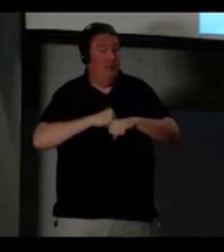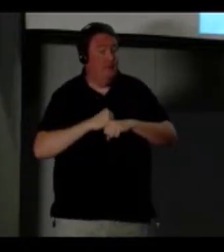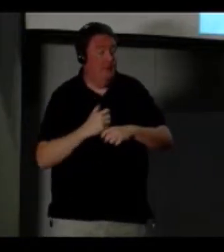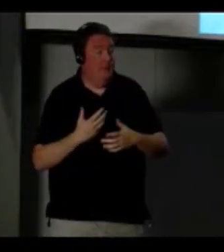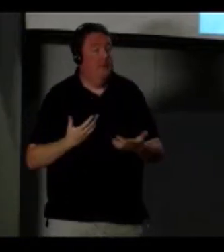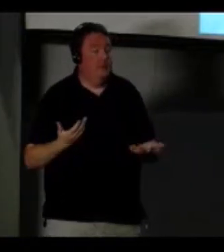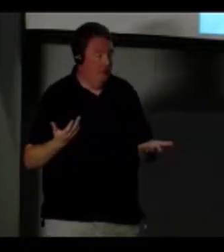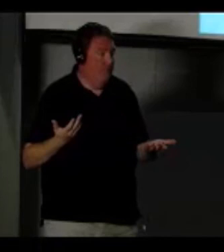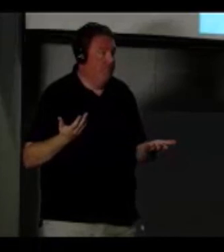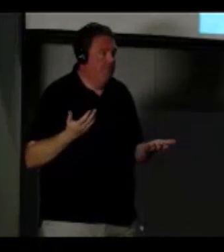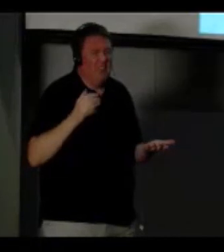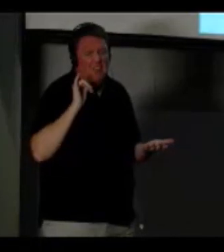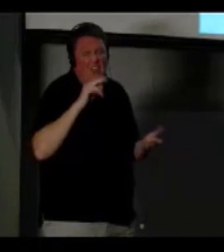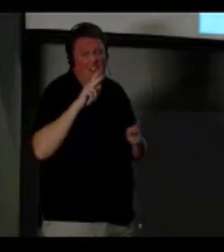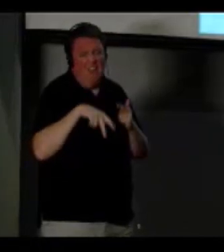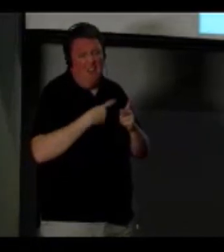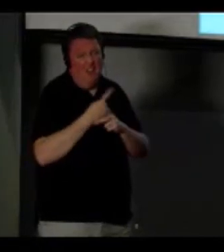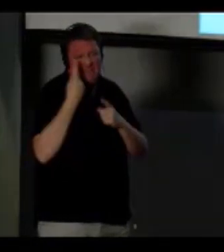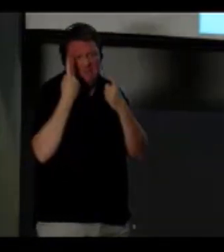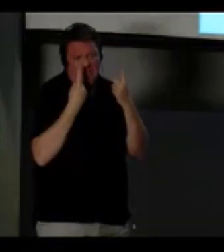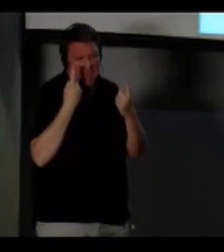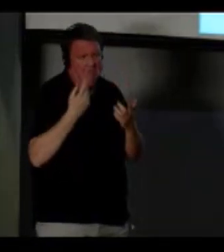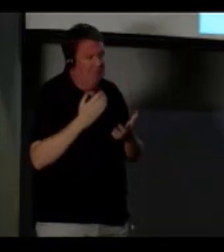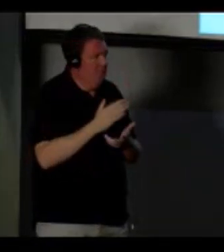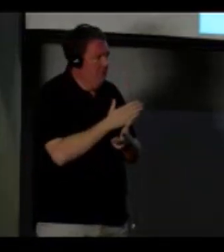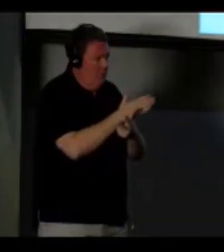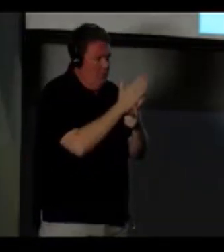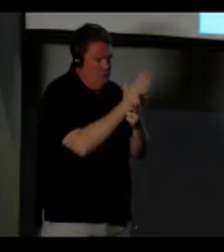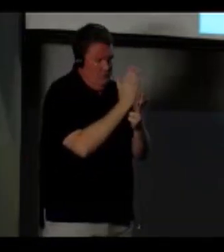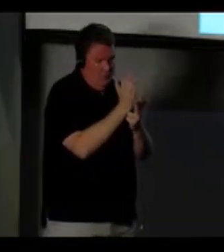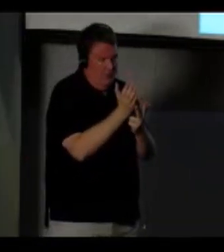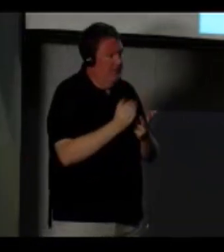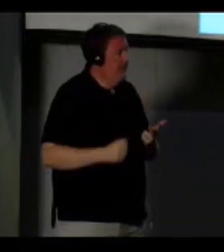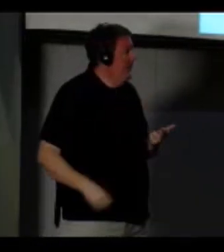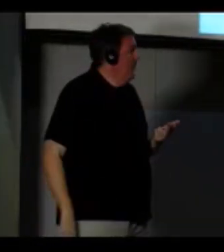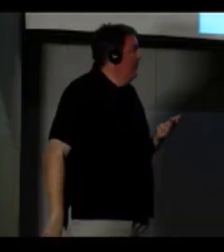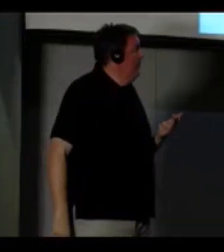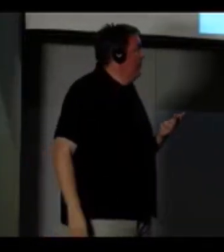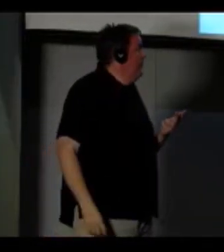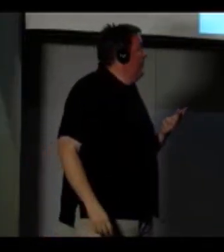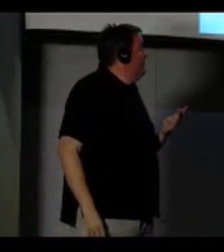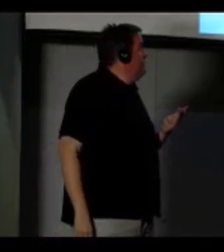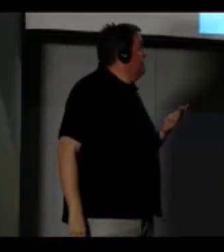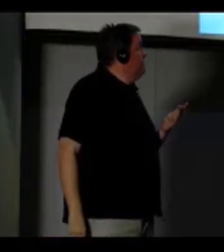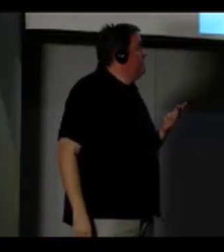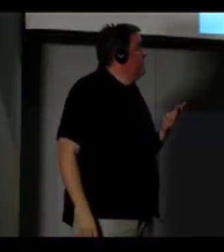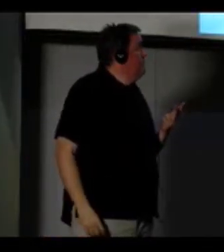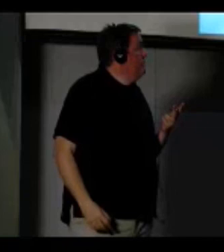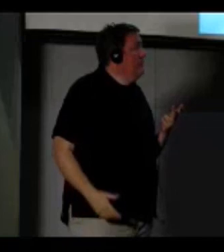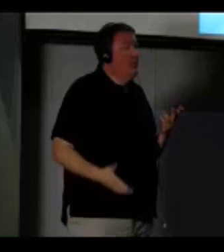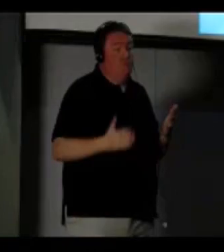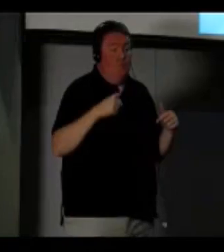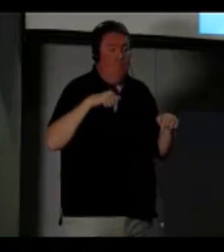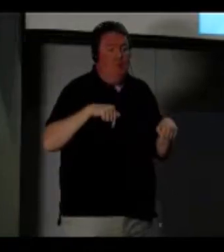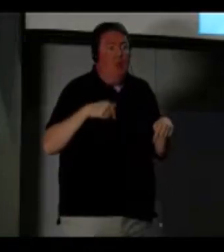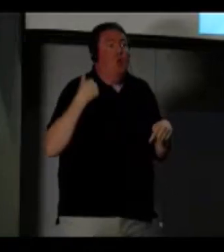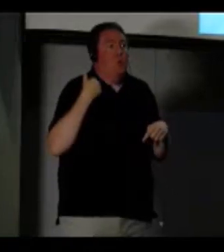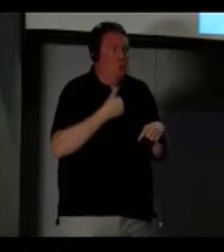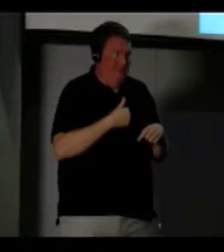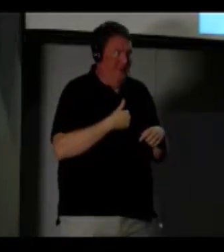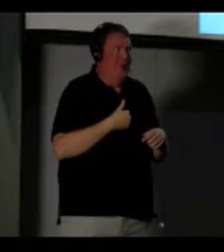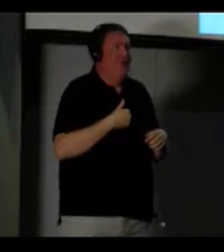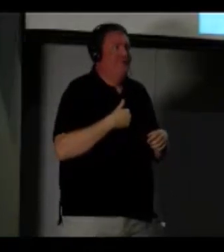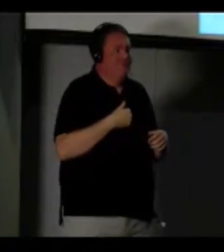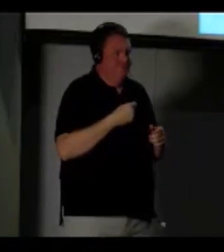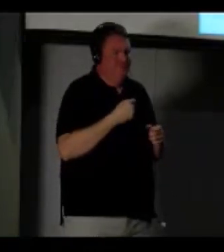and those kinds of considerations. And even though we do a lot of digitization